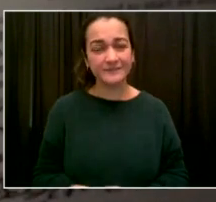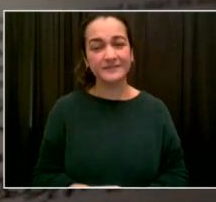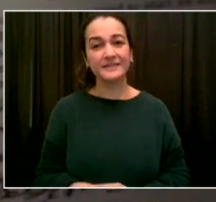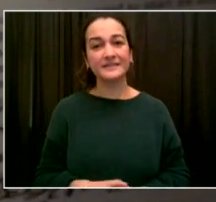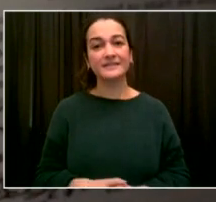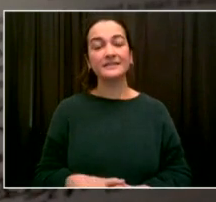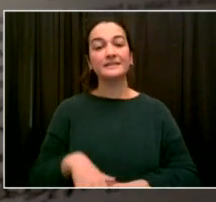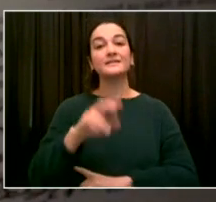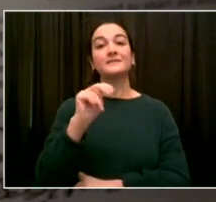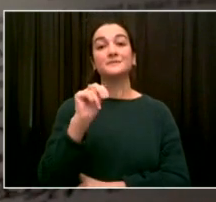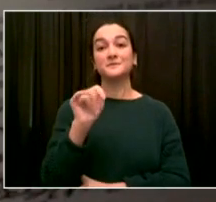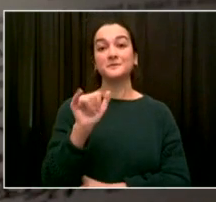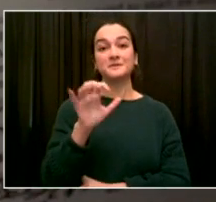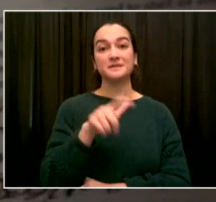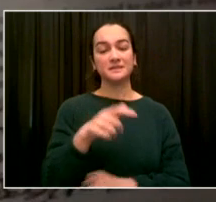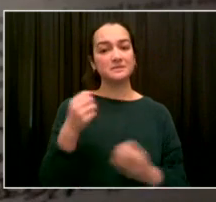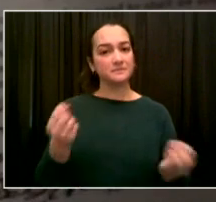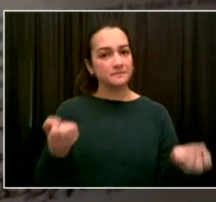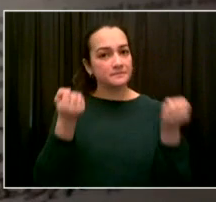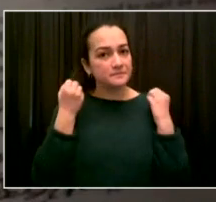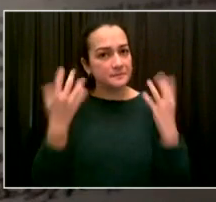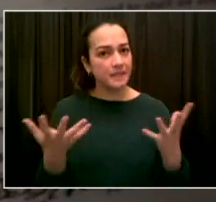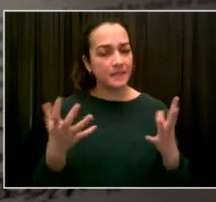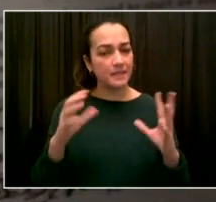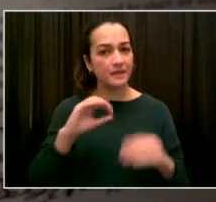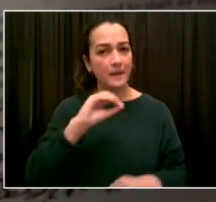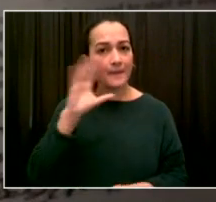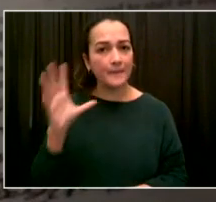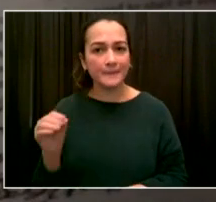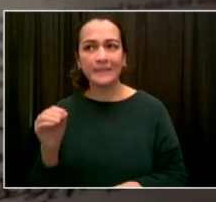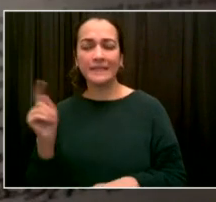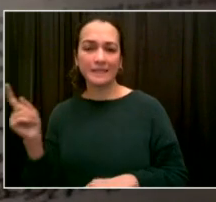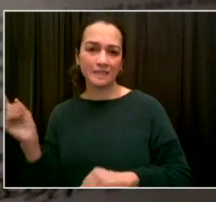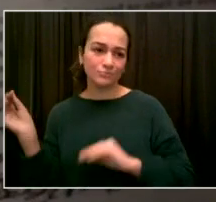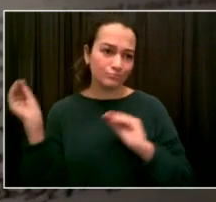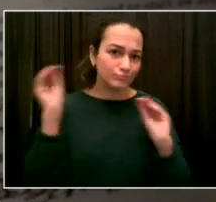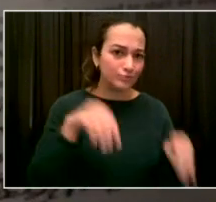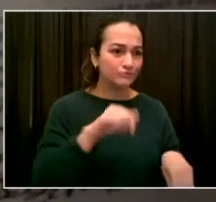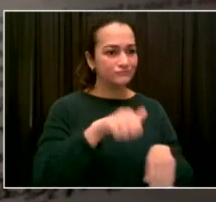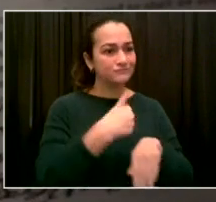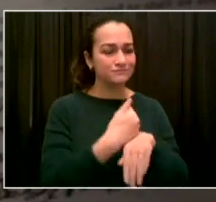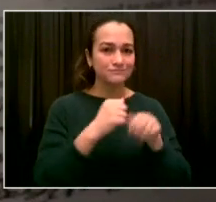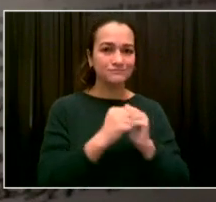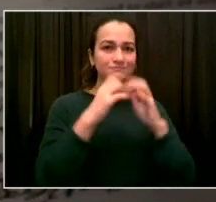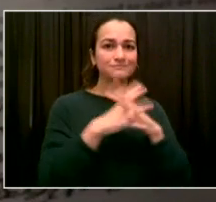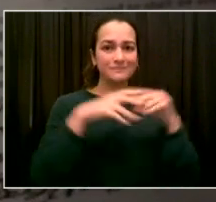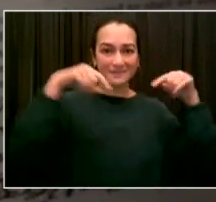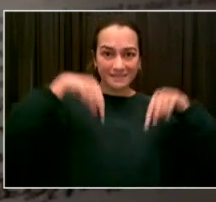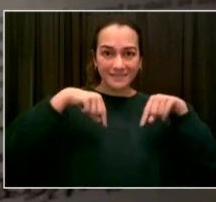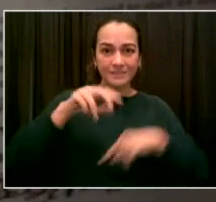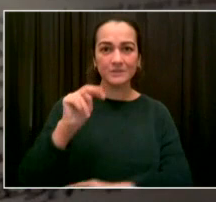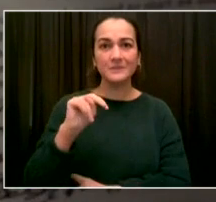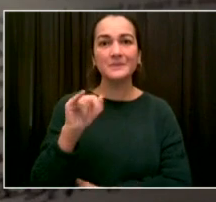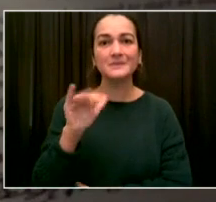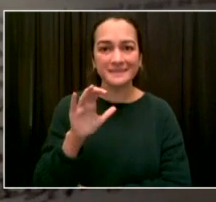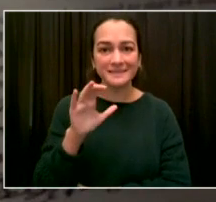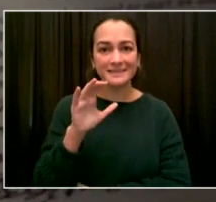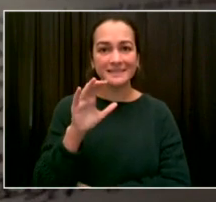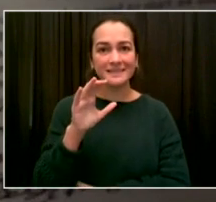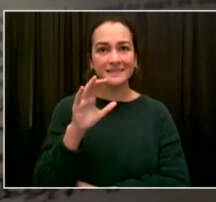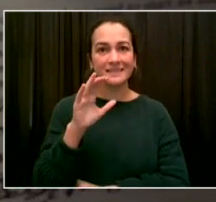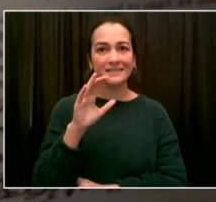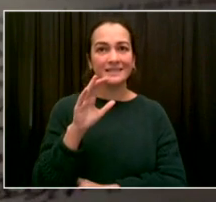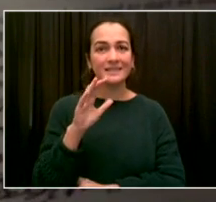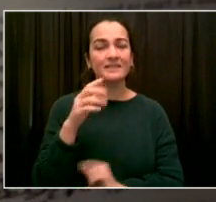towards zero emissions. That means they're not going to be able to locate their headquarters in buildings that are burning oil and